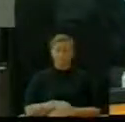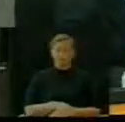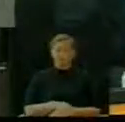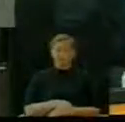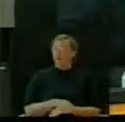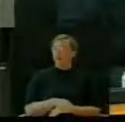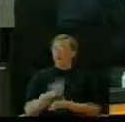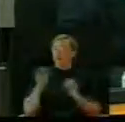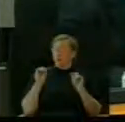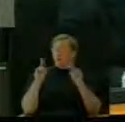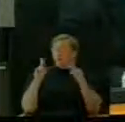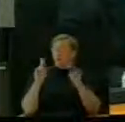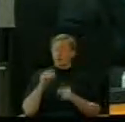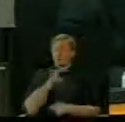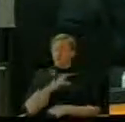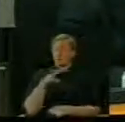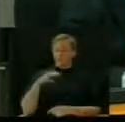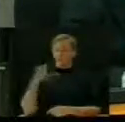you. Okay.